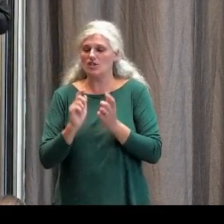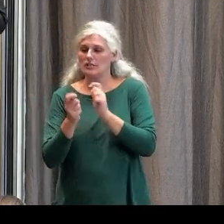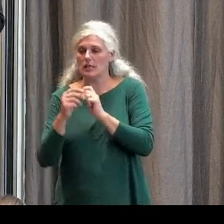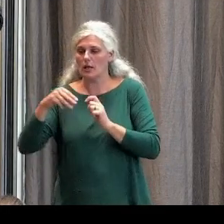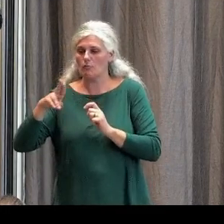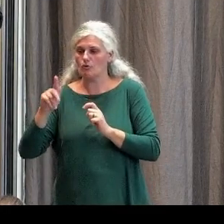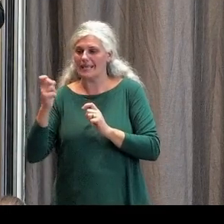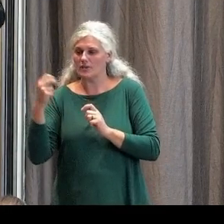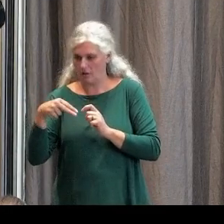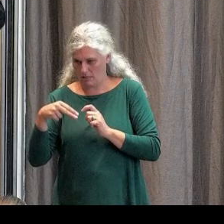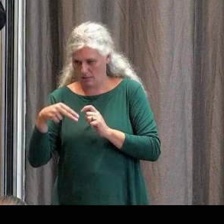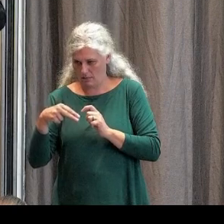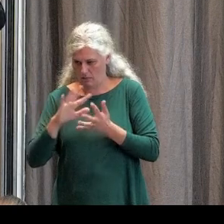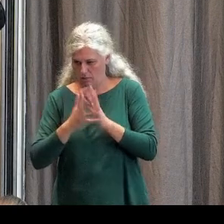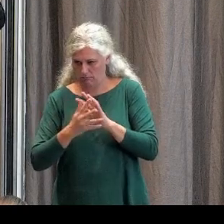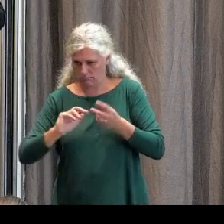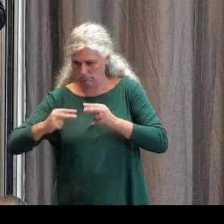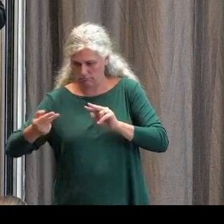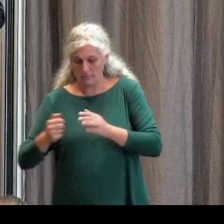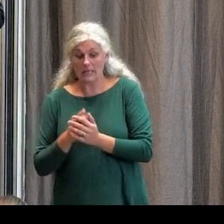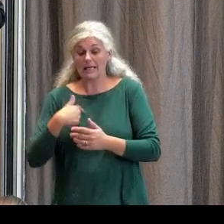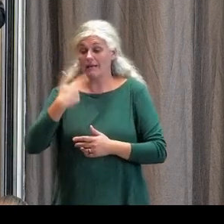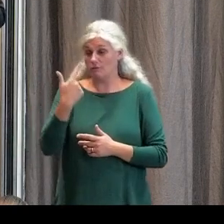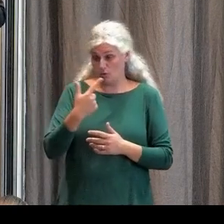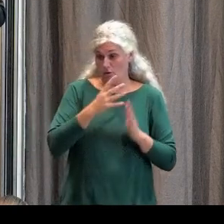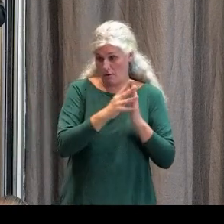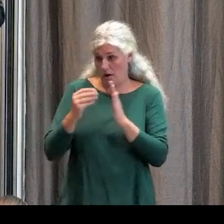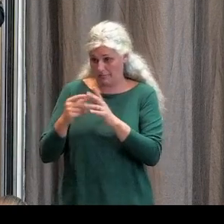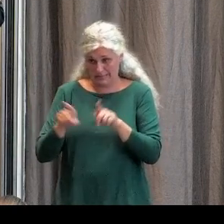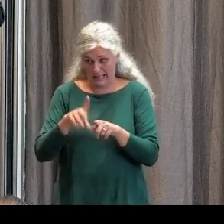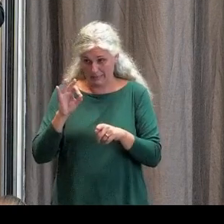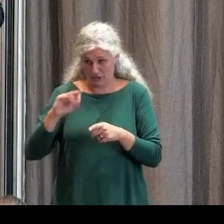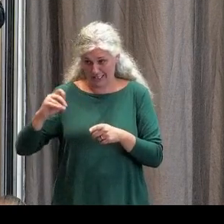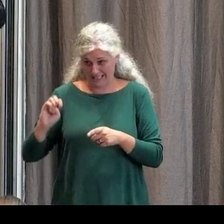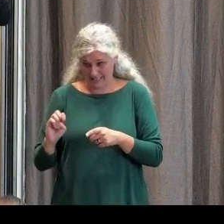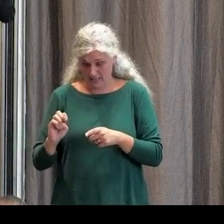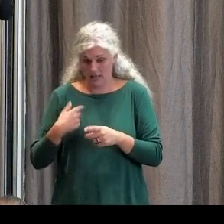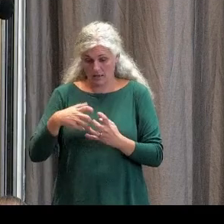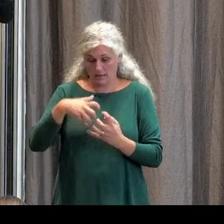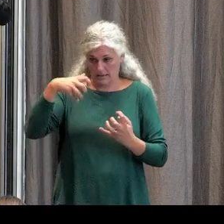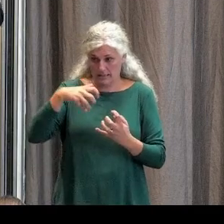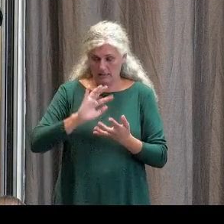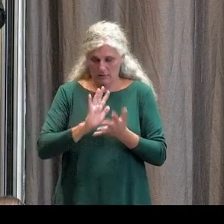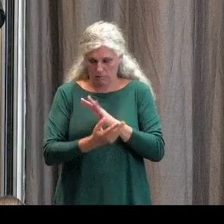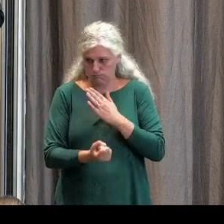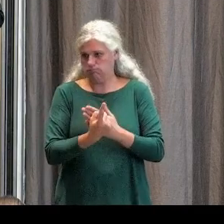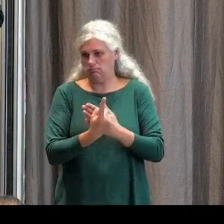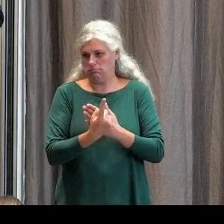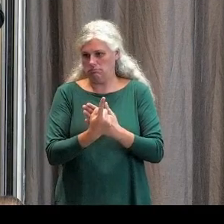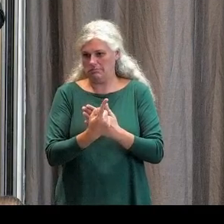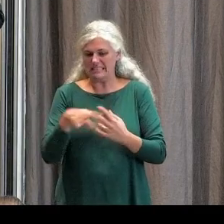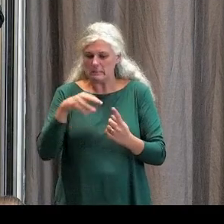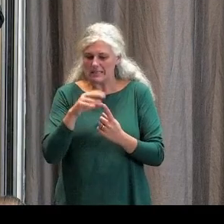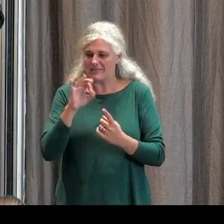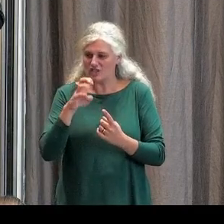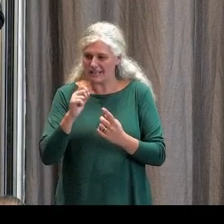genetic mutations. So in all of our cells, we have 2 copies of a gene. If you're told you have a mutation in a particular